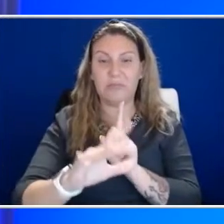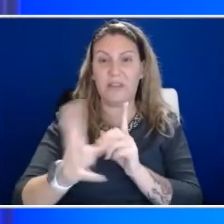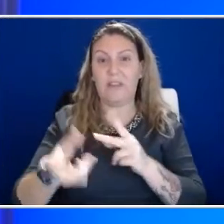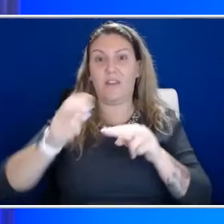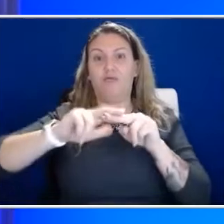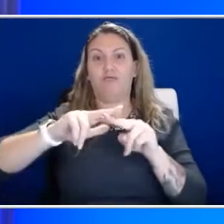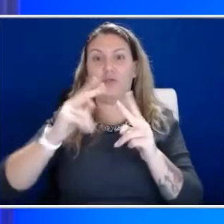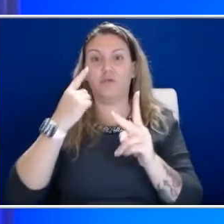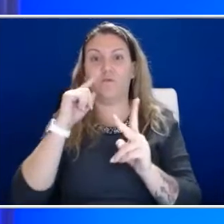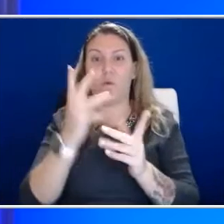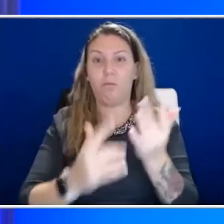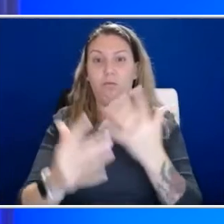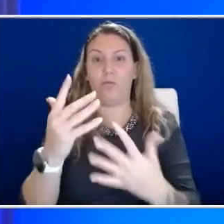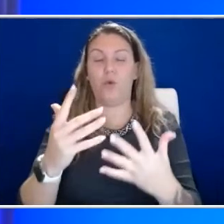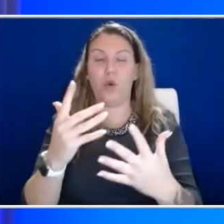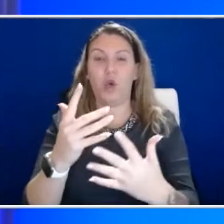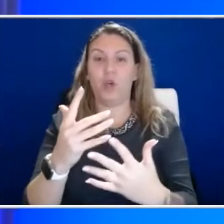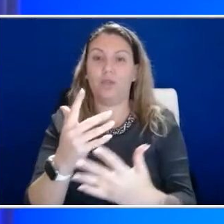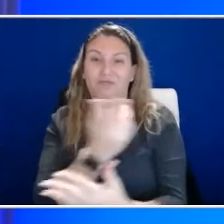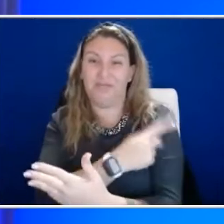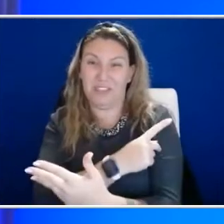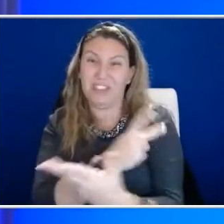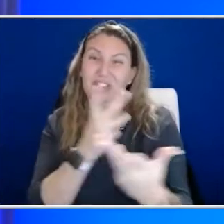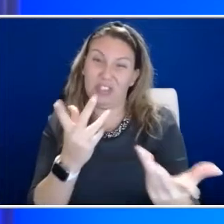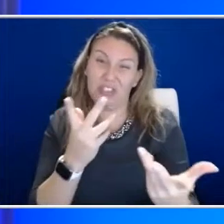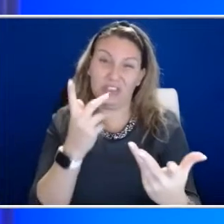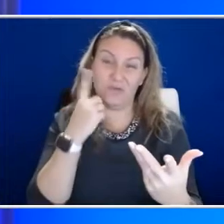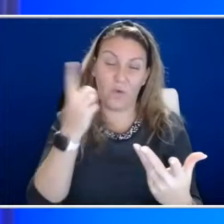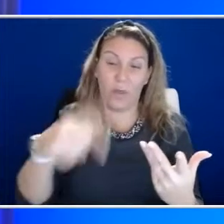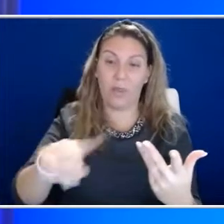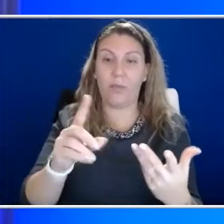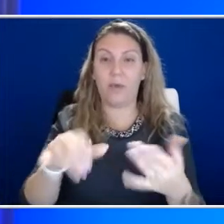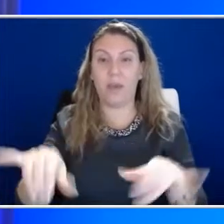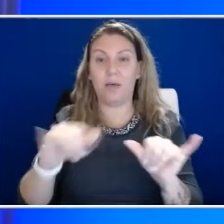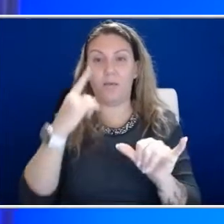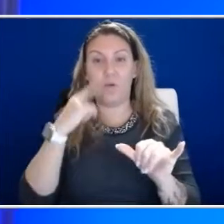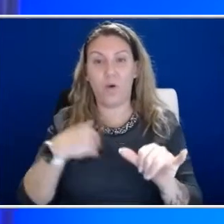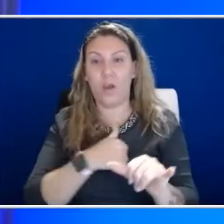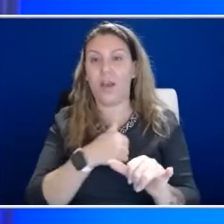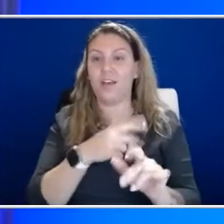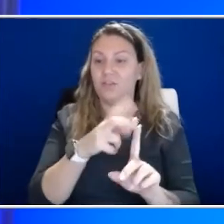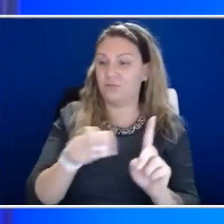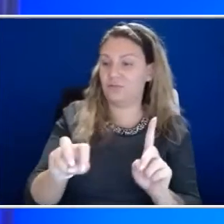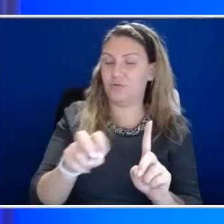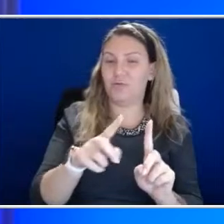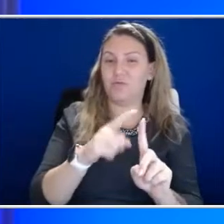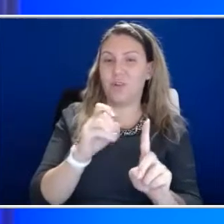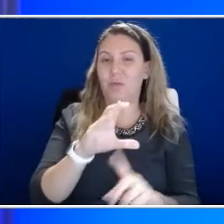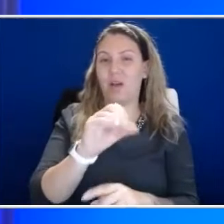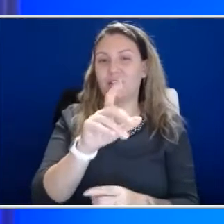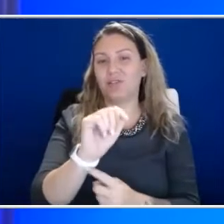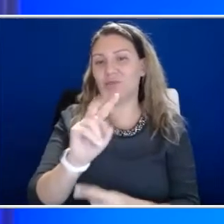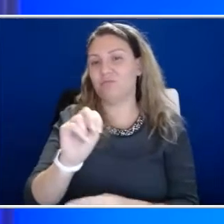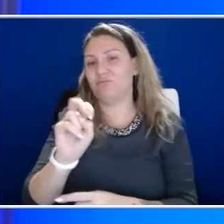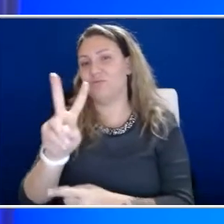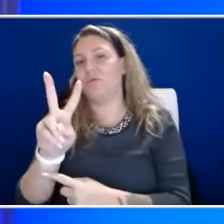patients. And that is very common for us. As we can transition from October to November, those numbers will increase. Another thing is when